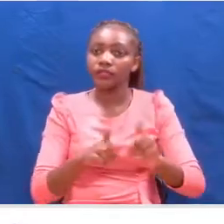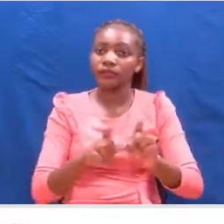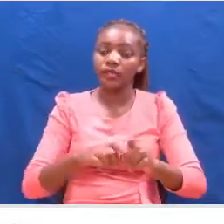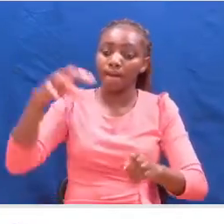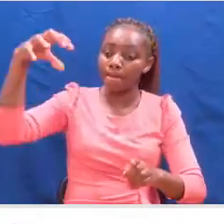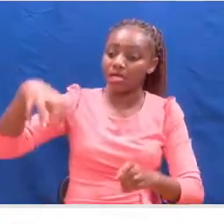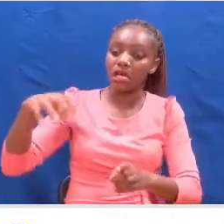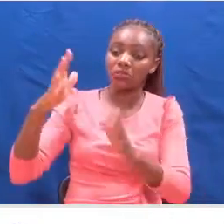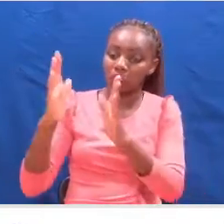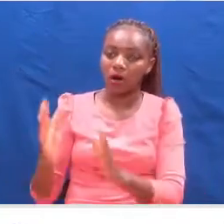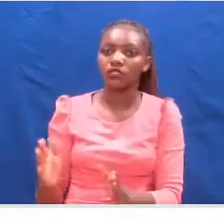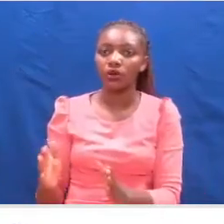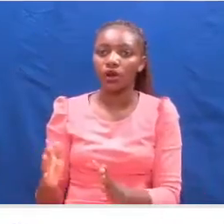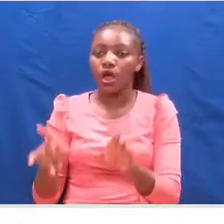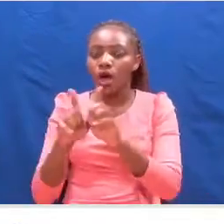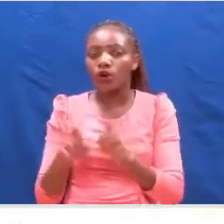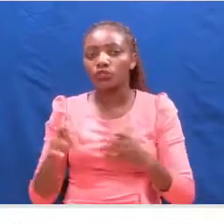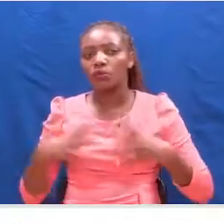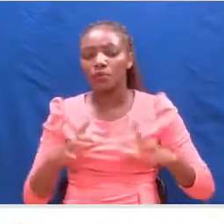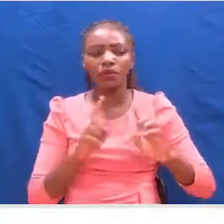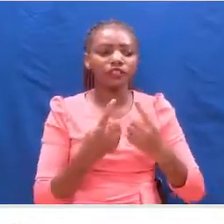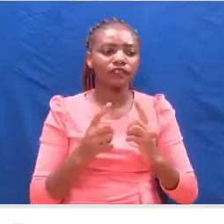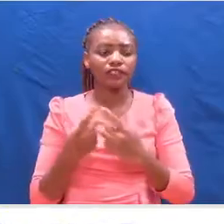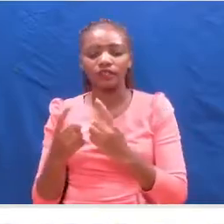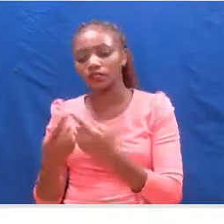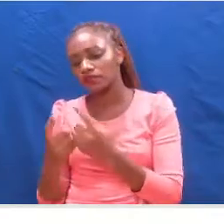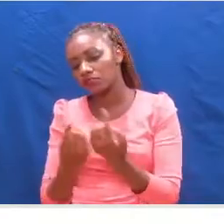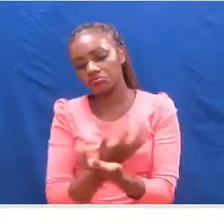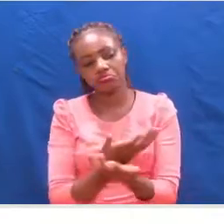matatu, inatambua yule mkubwa na inatambua yule mdogo.